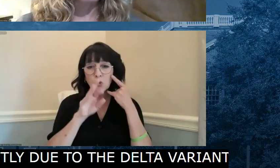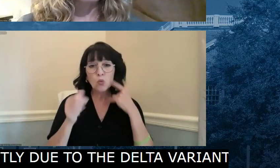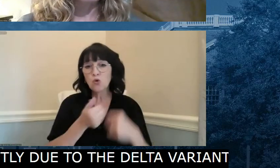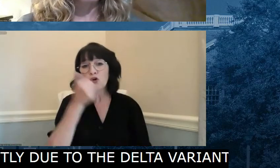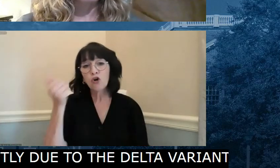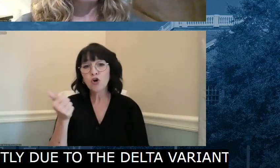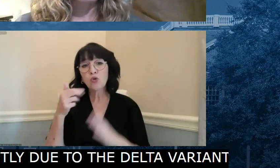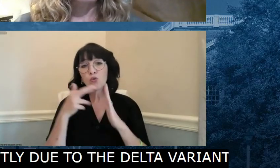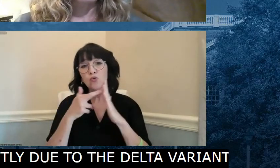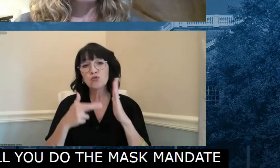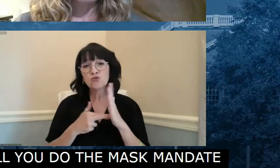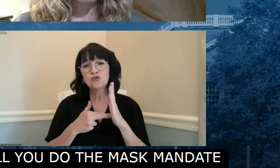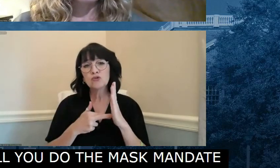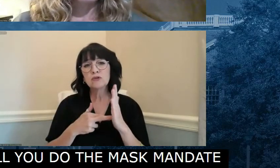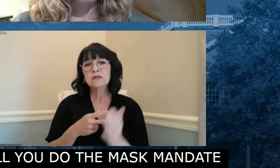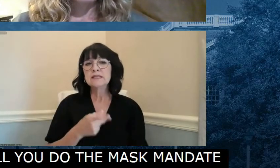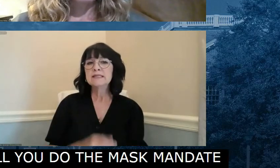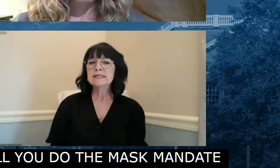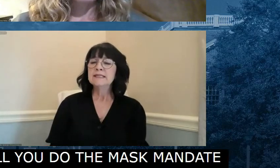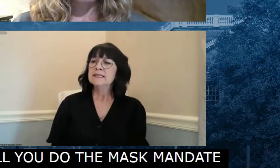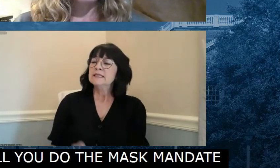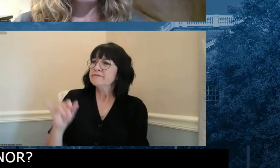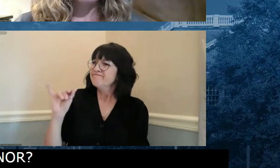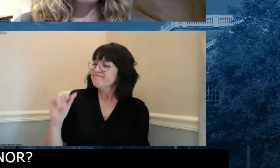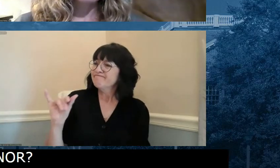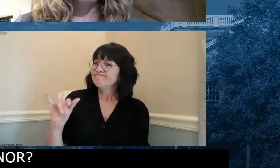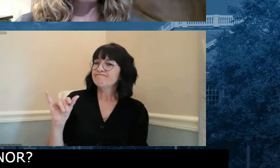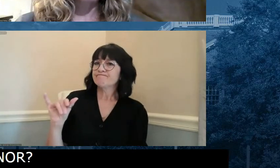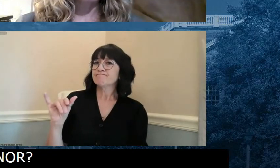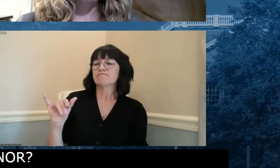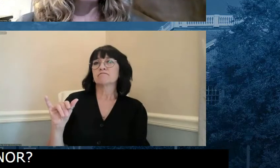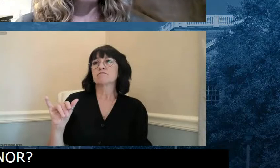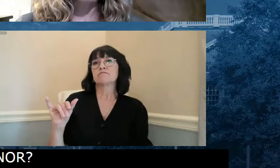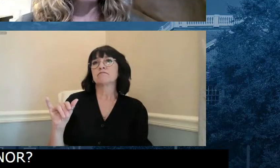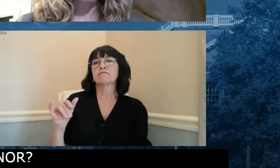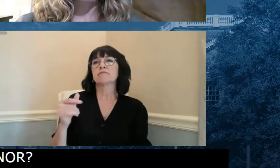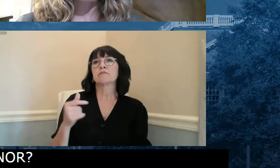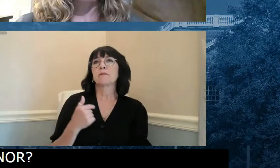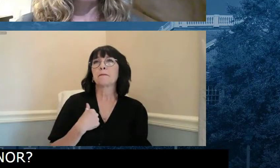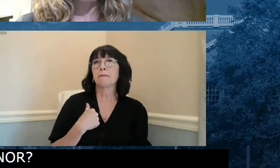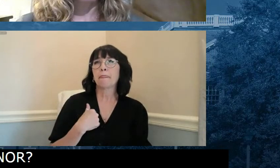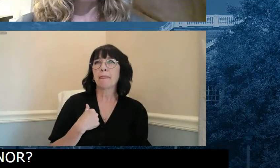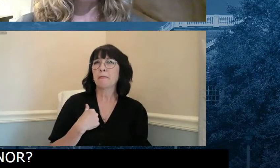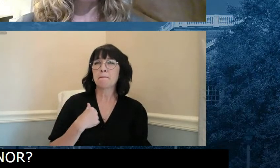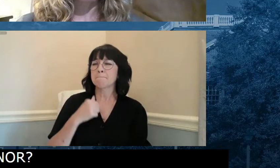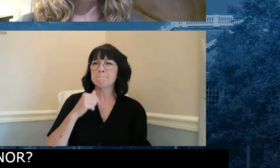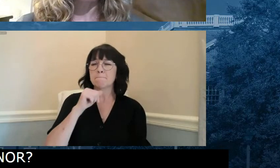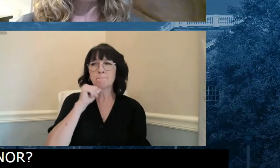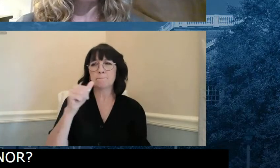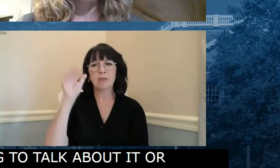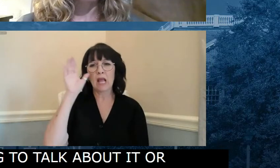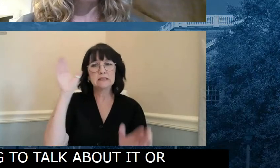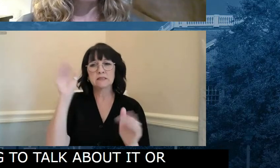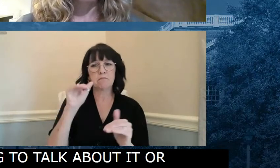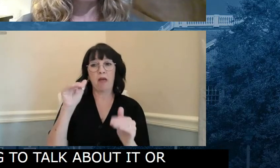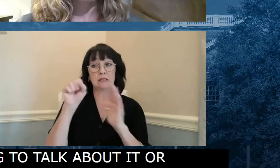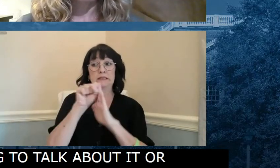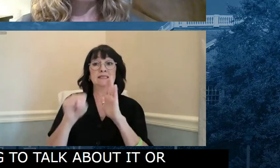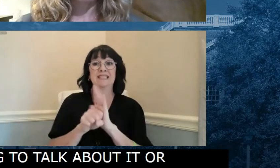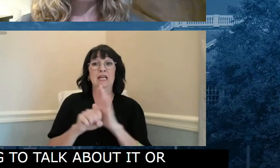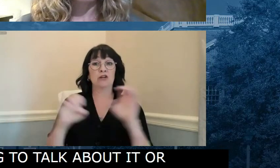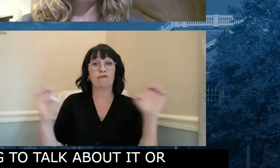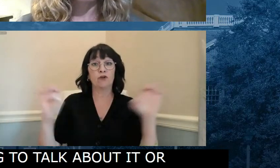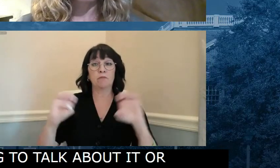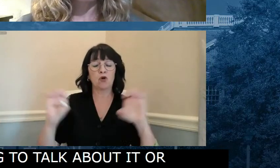I don't think we're going to be talking about it or looking at it from the perspective of a state of emergency requirement to do this. I mean, we